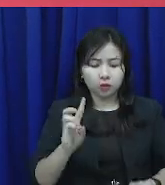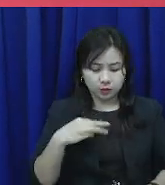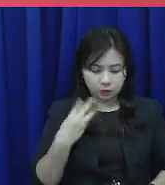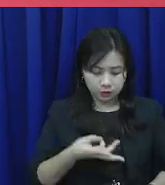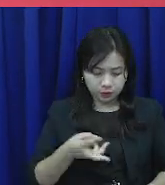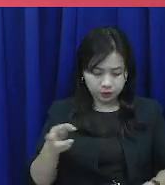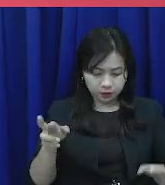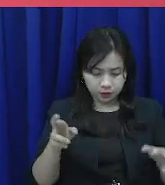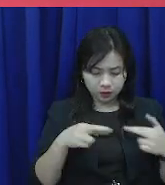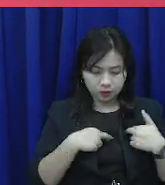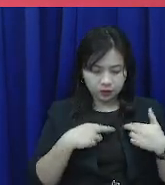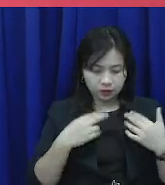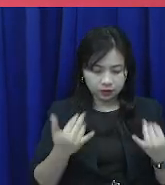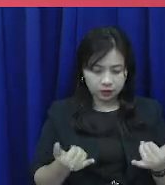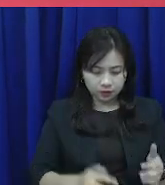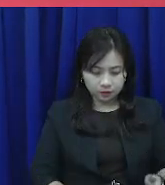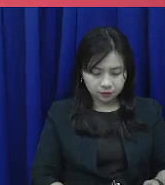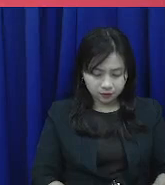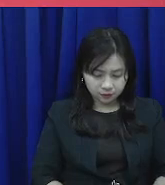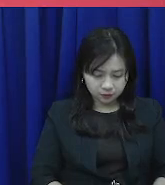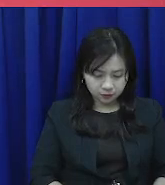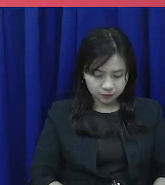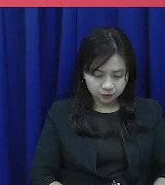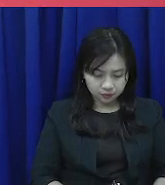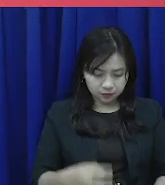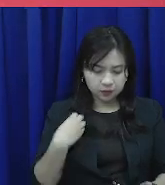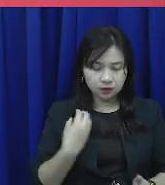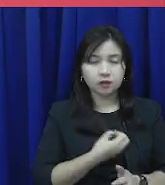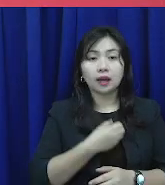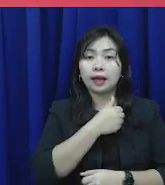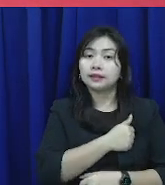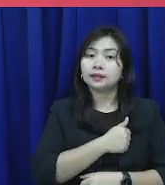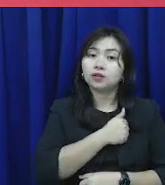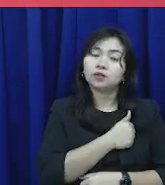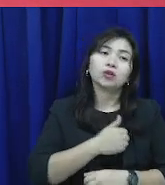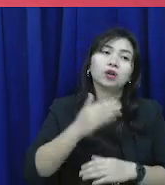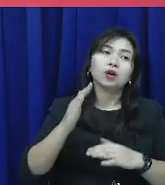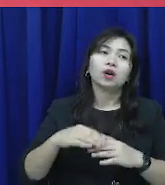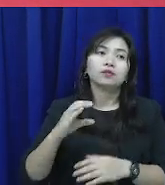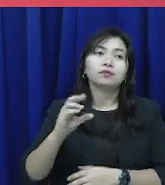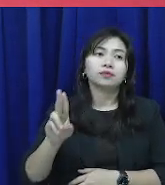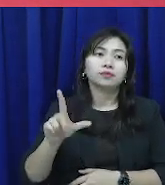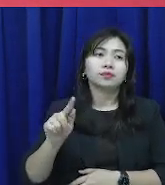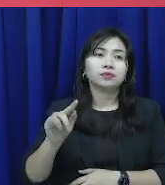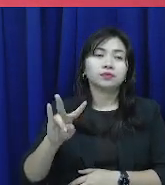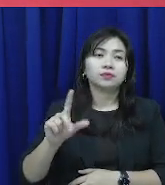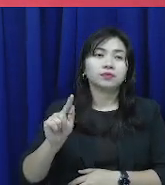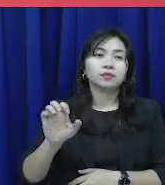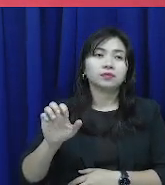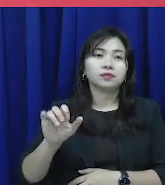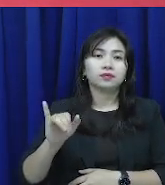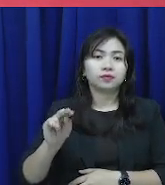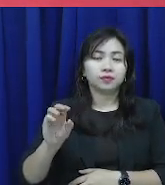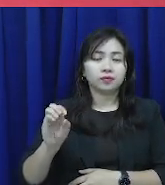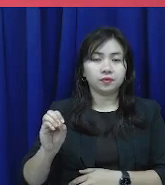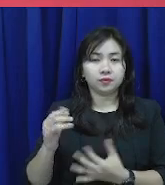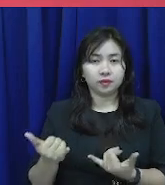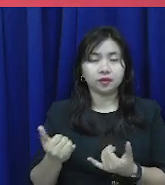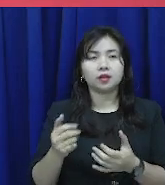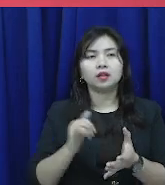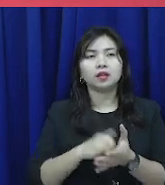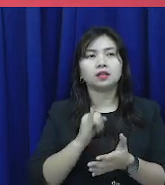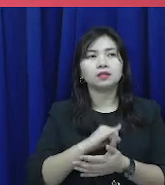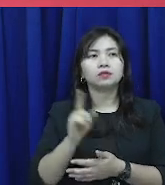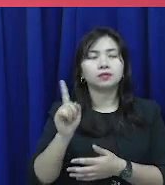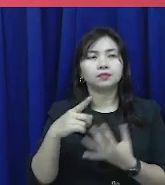natin na salita ng Diyos or yung attitude na meron tayo when it comes to cultivation that's the main point that's one of the main